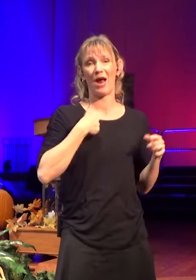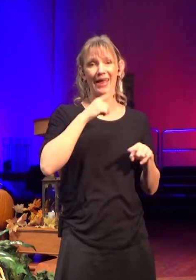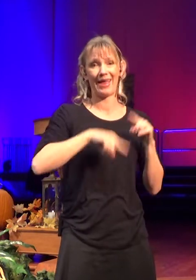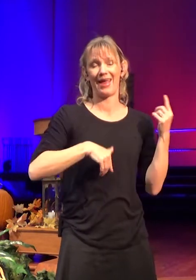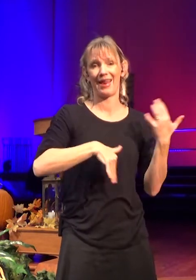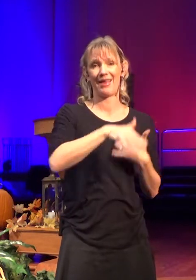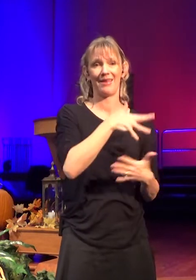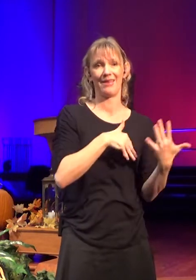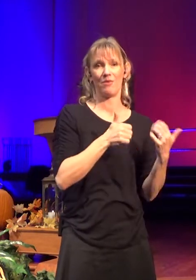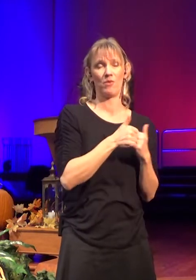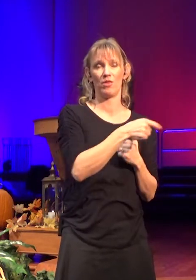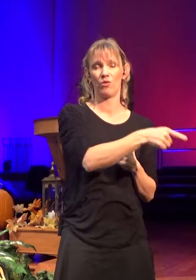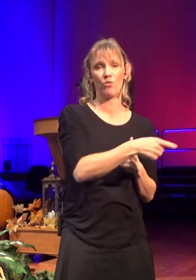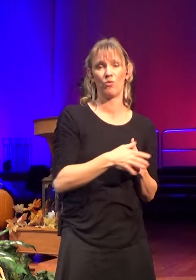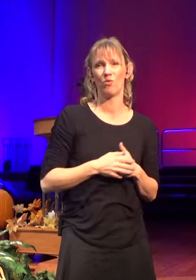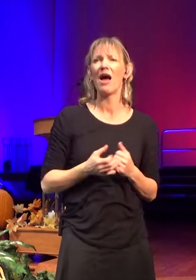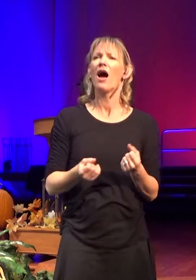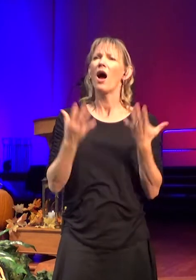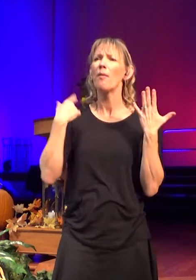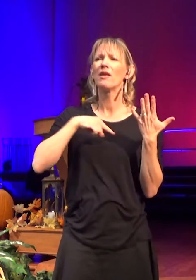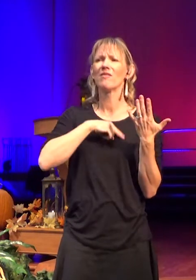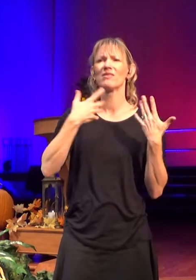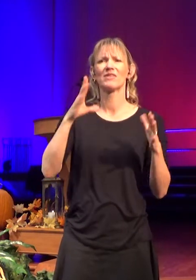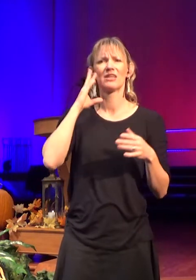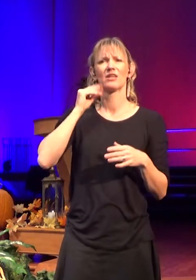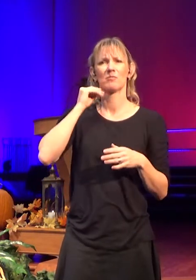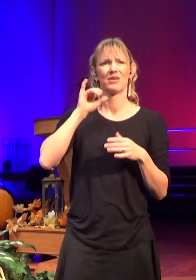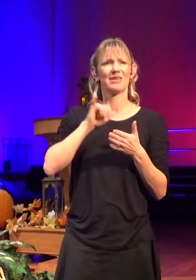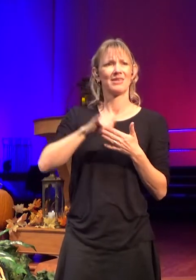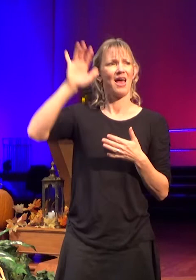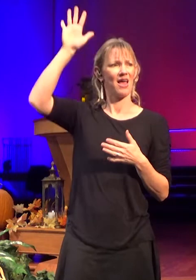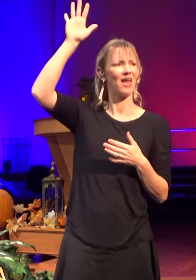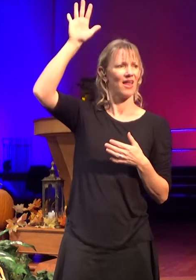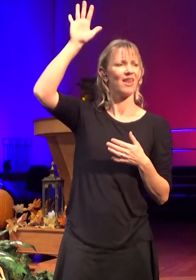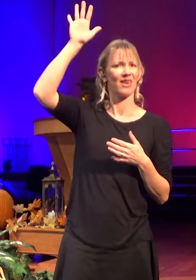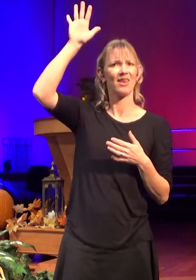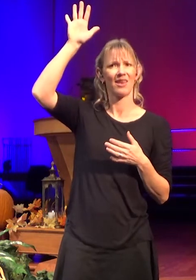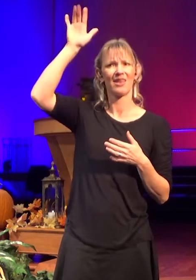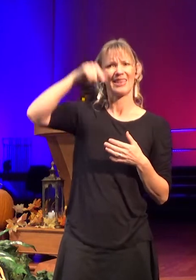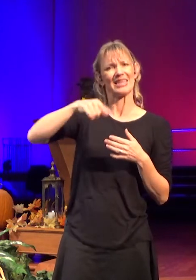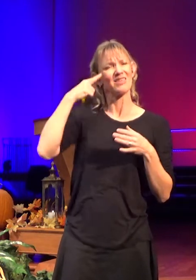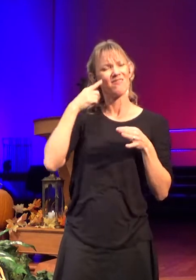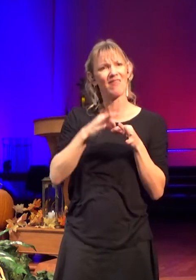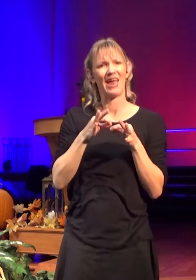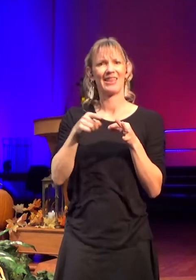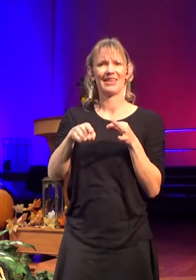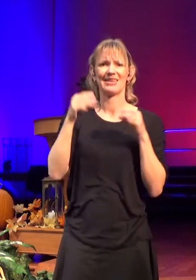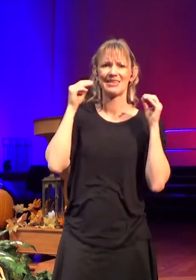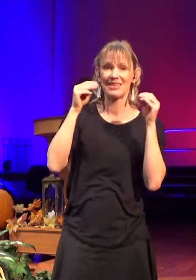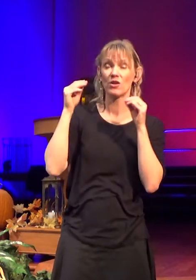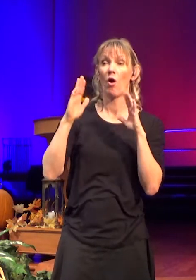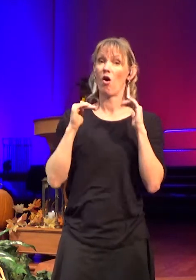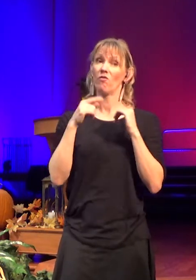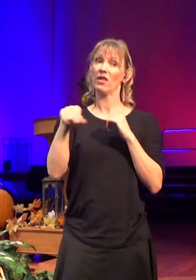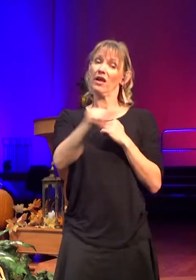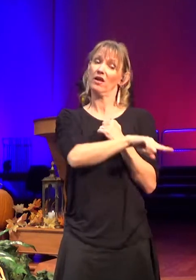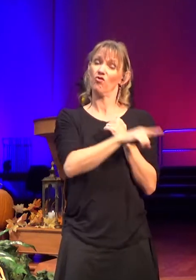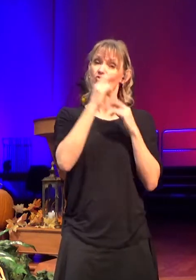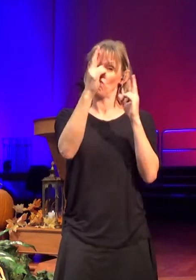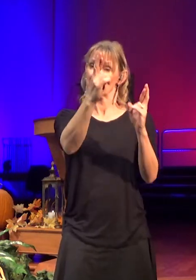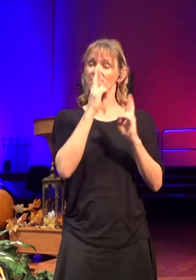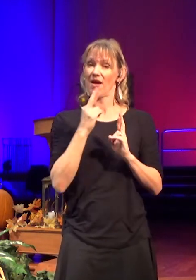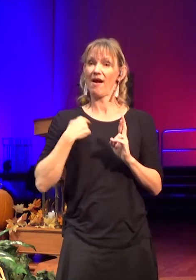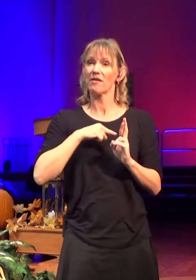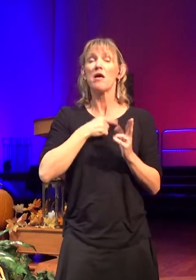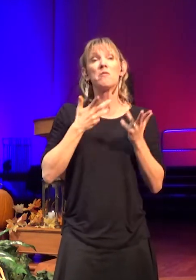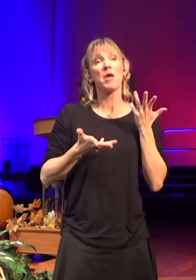boundaries, or I can't hang out with you. Right? How many of us have had that experience as we've gone through this faith and this teaching? And